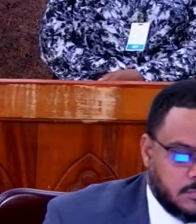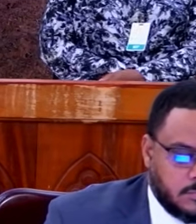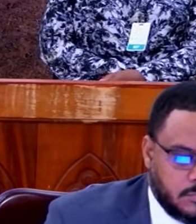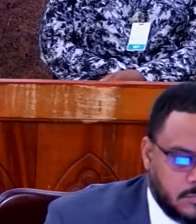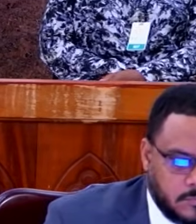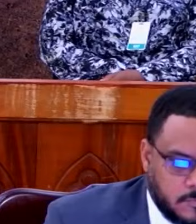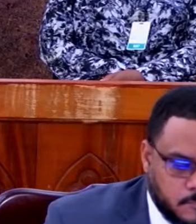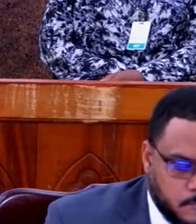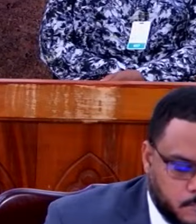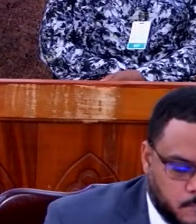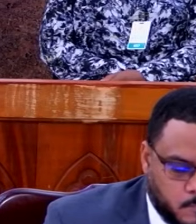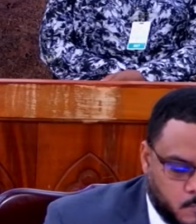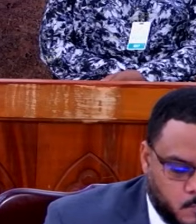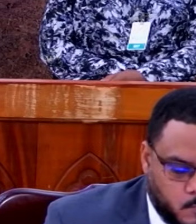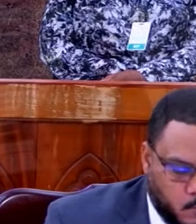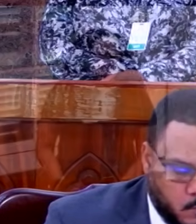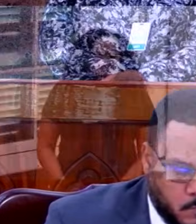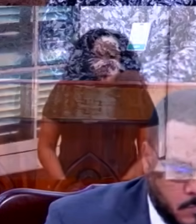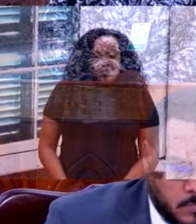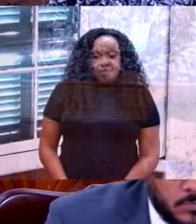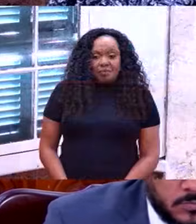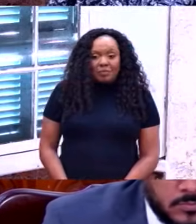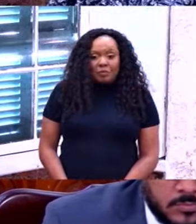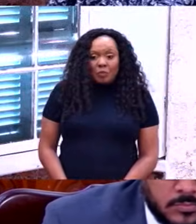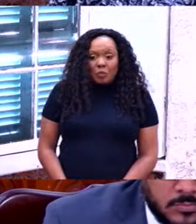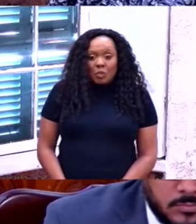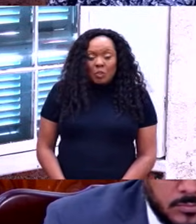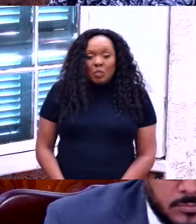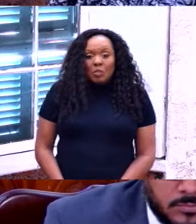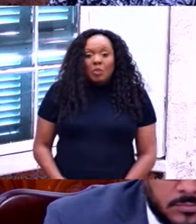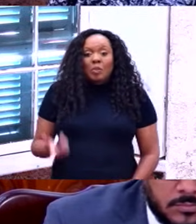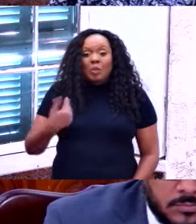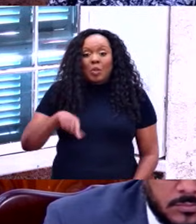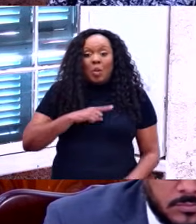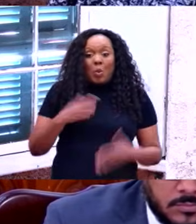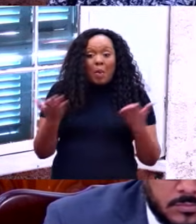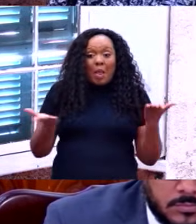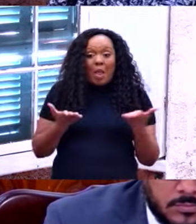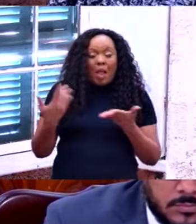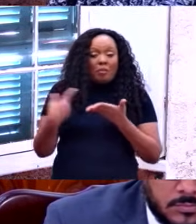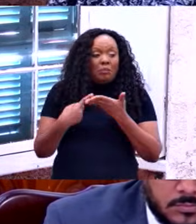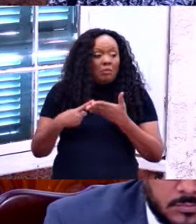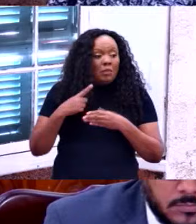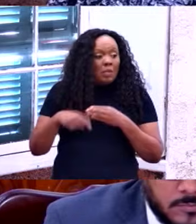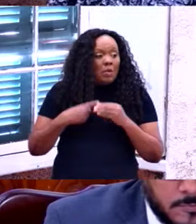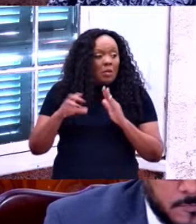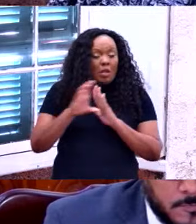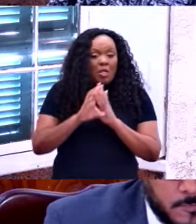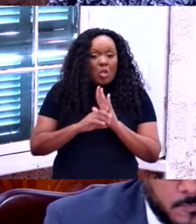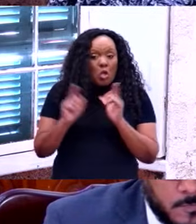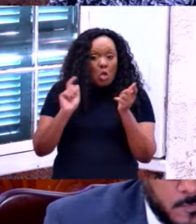with some constitutional amendments. So my first concern, Mr. President, is